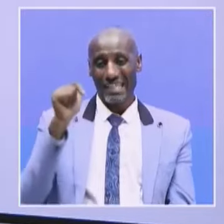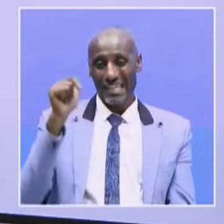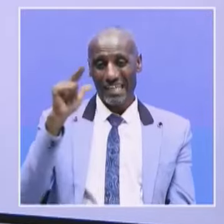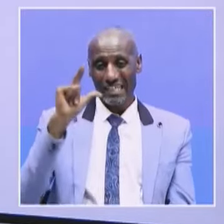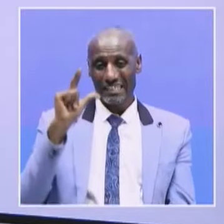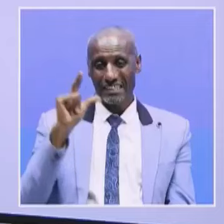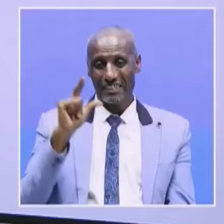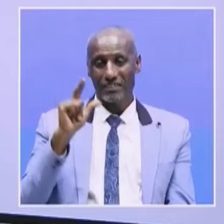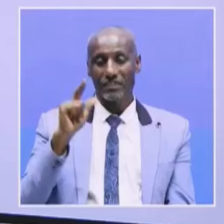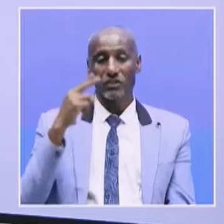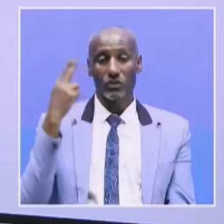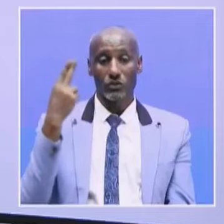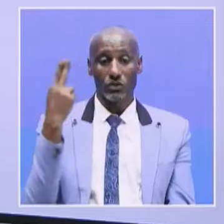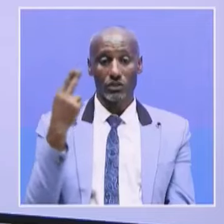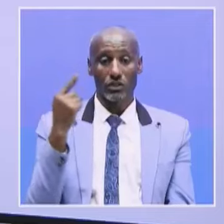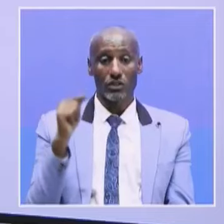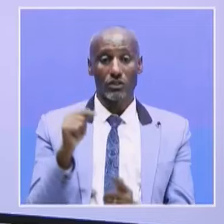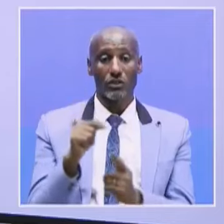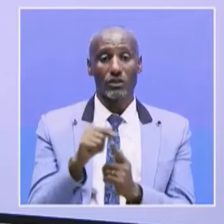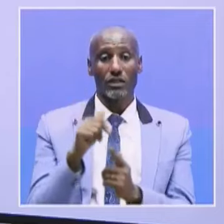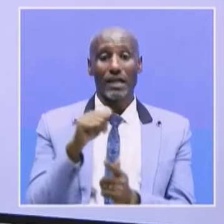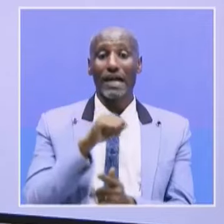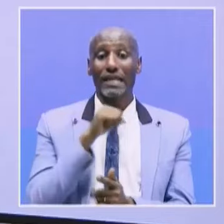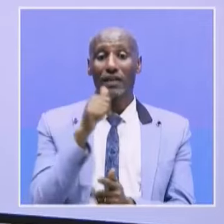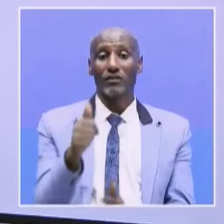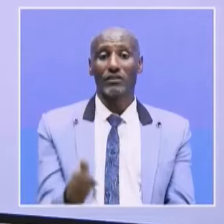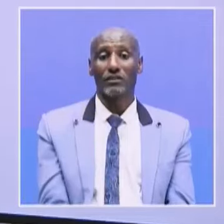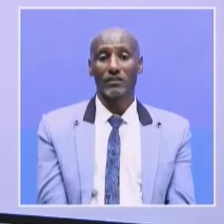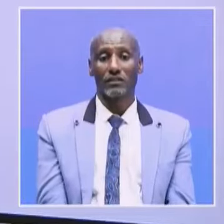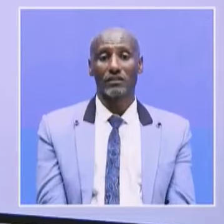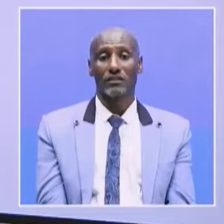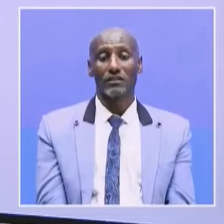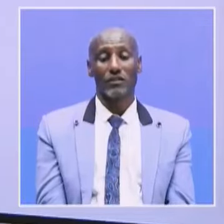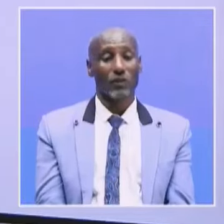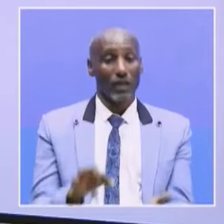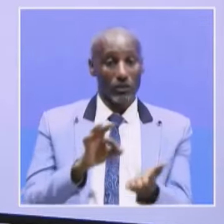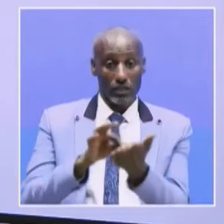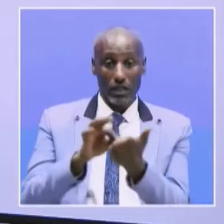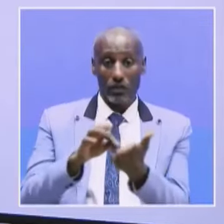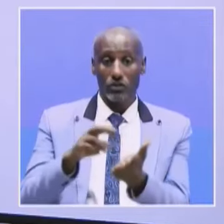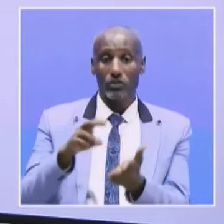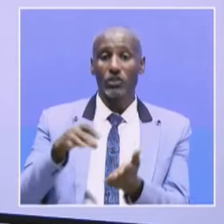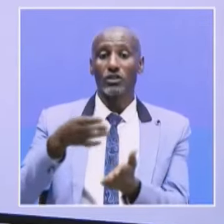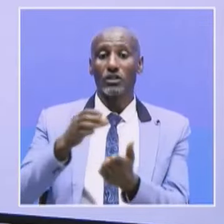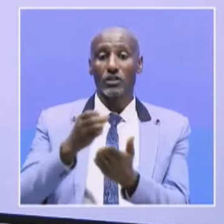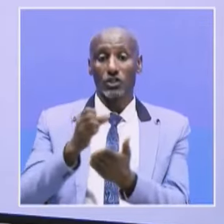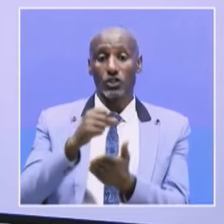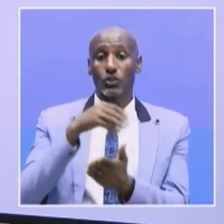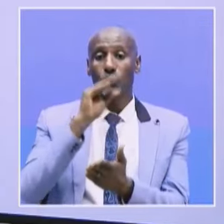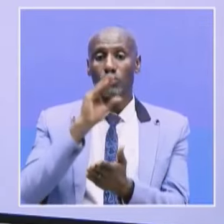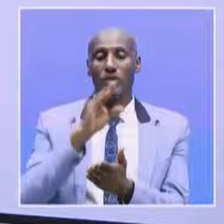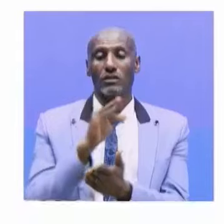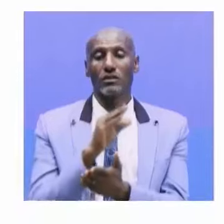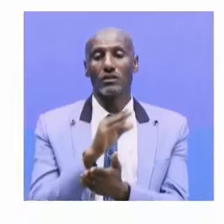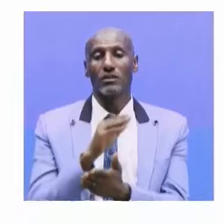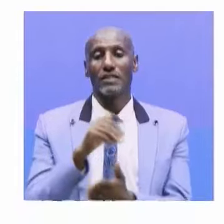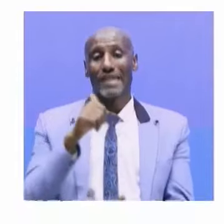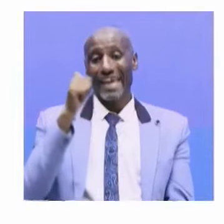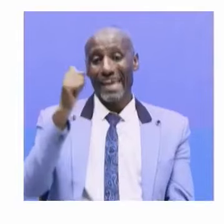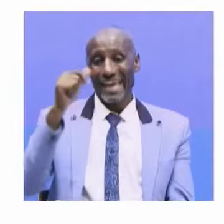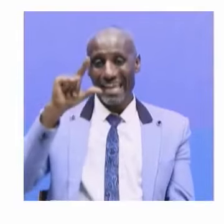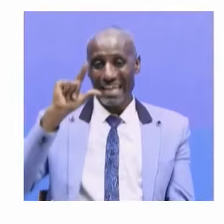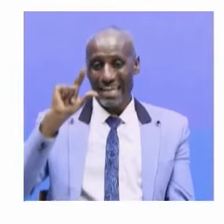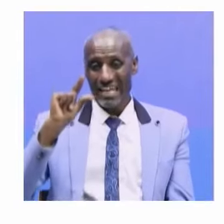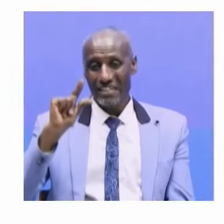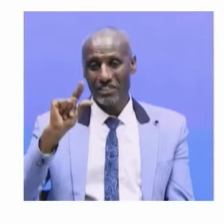easily used to uncountable noun. So when we come to juice, we can't count. So we can use